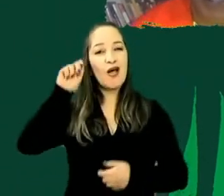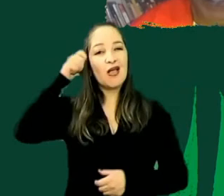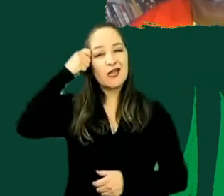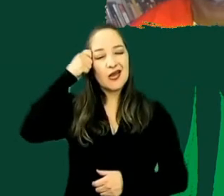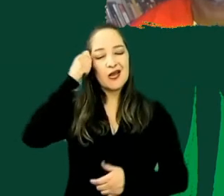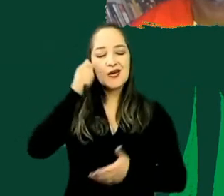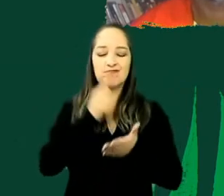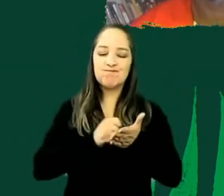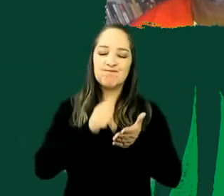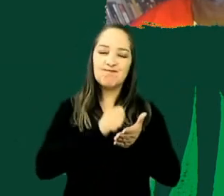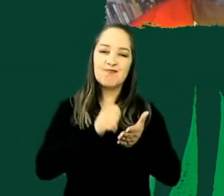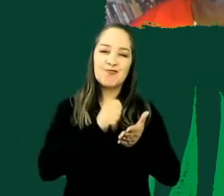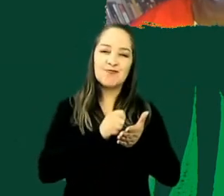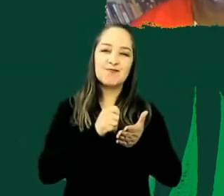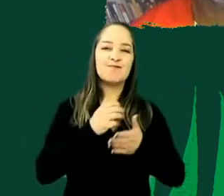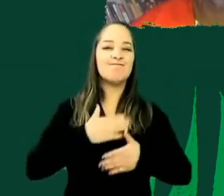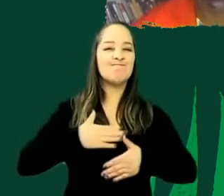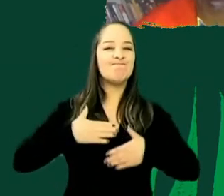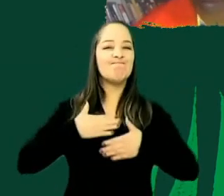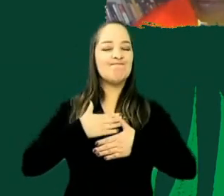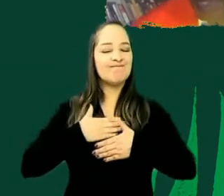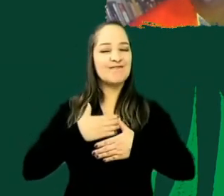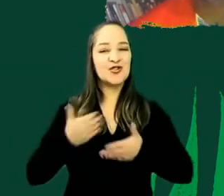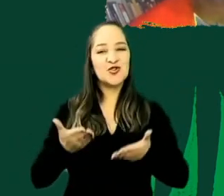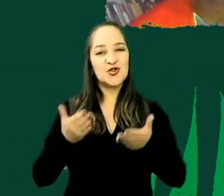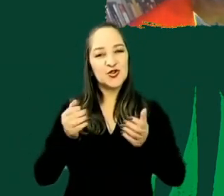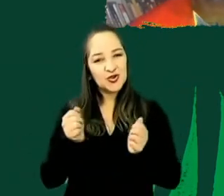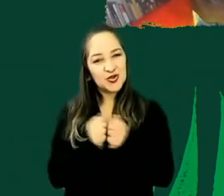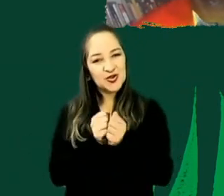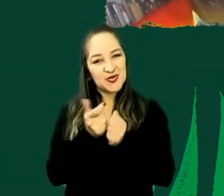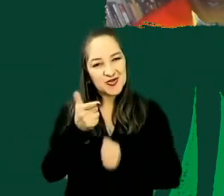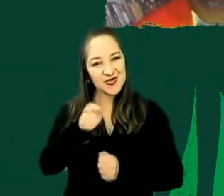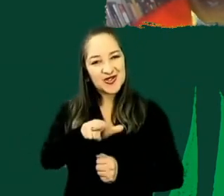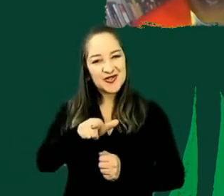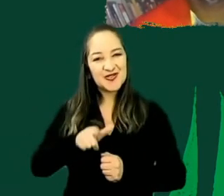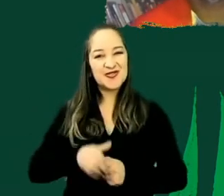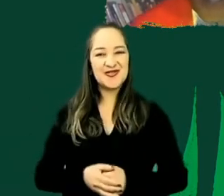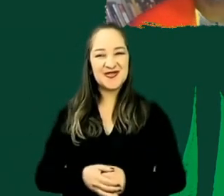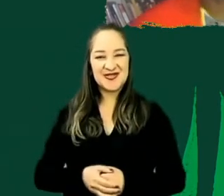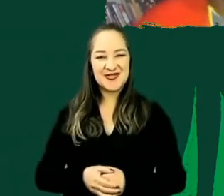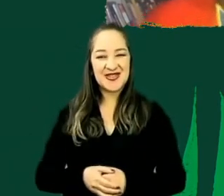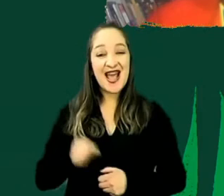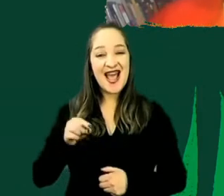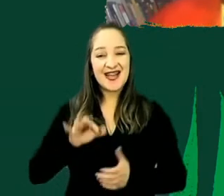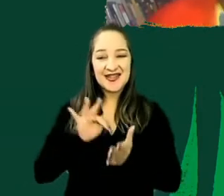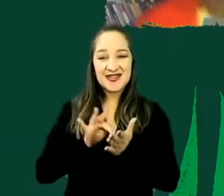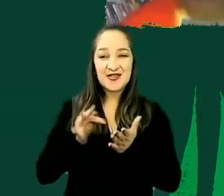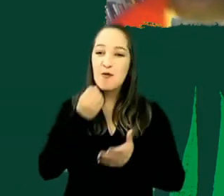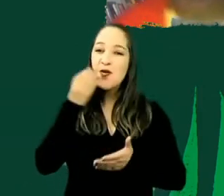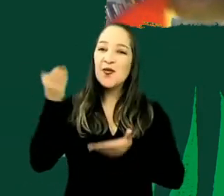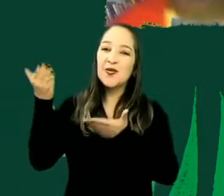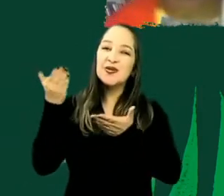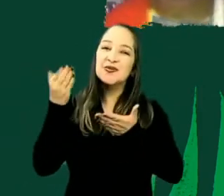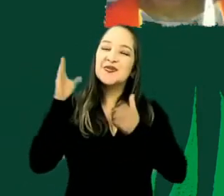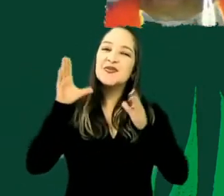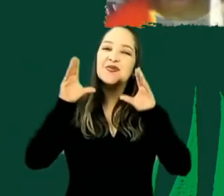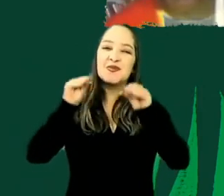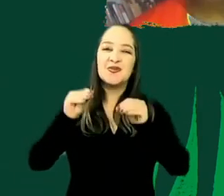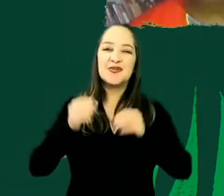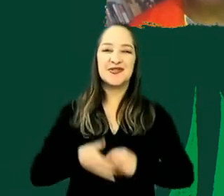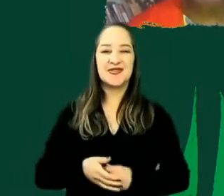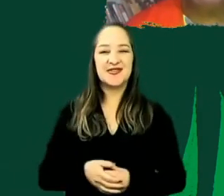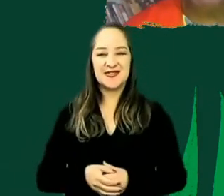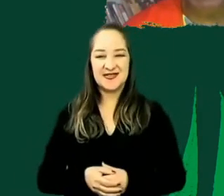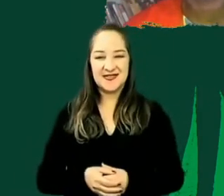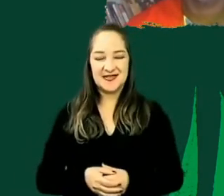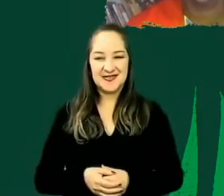Rebellious Tears of Black Women. It's a huge pleasure to have Conceição with us again here at FLIP. Good evening to you, Conceição